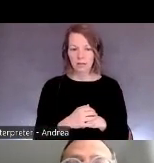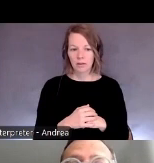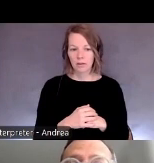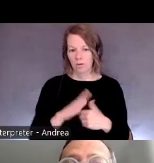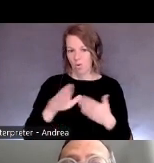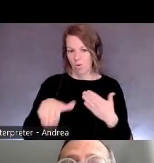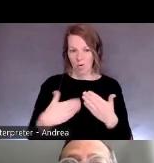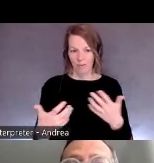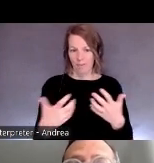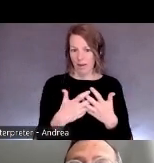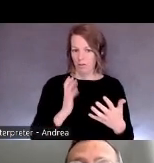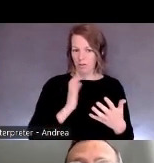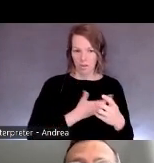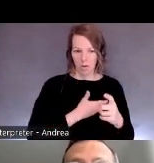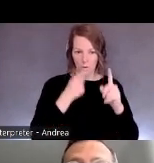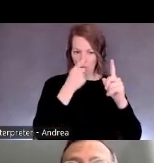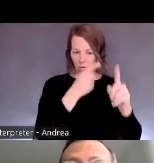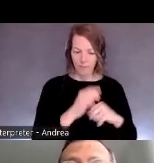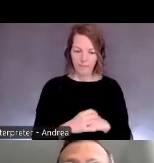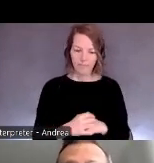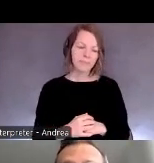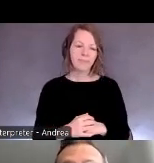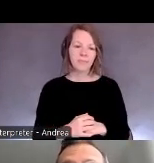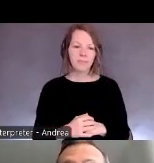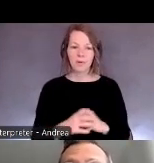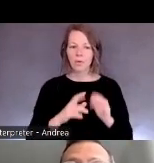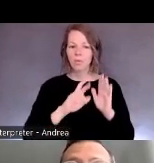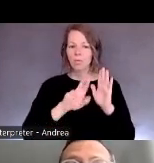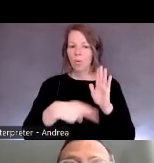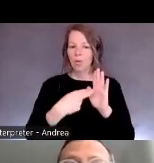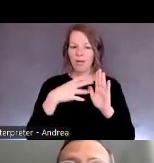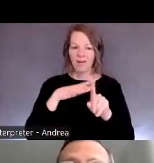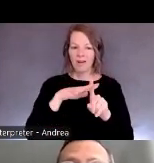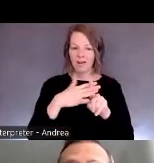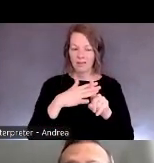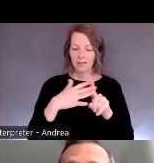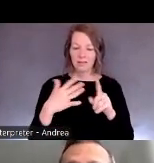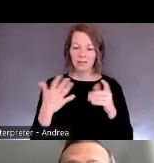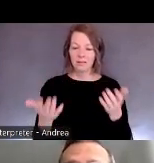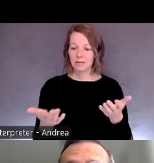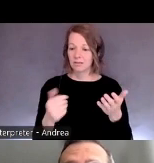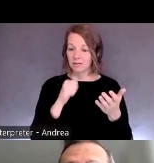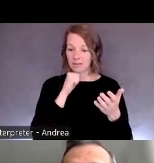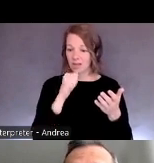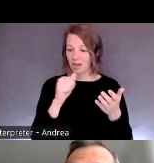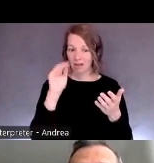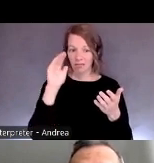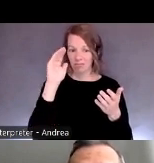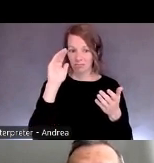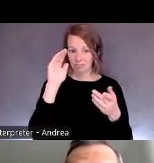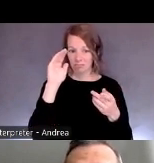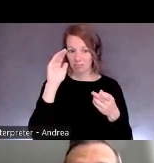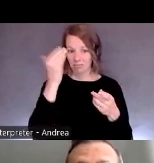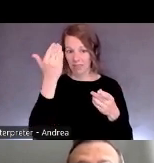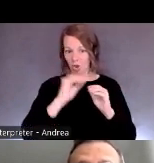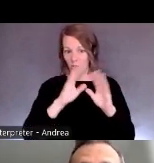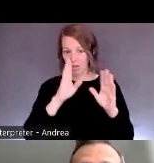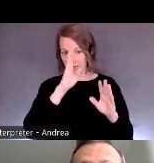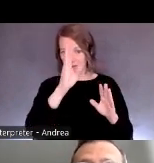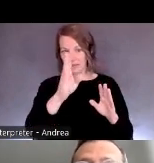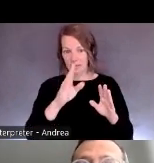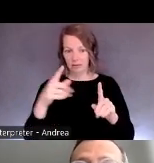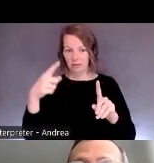AERJ. So first, what is the role of content? So even if the role of content does not appear explicitly in the aims and scope of